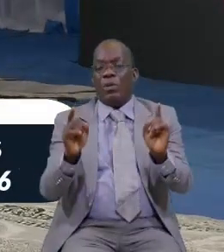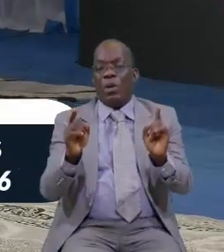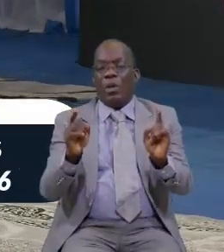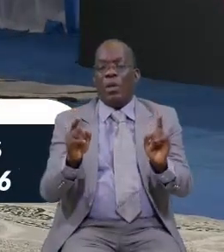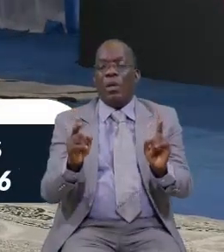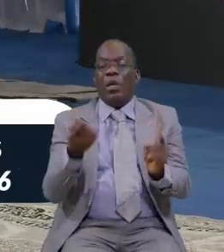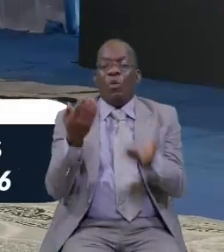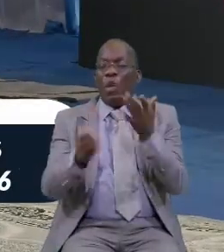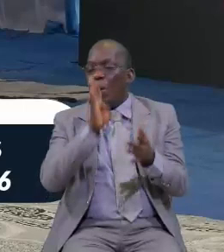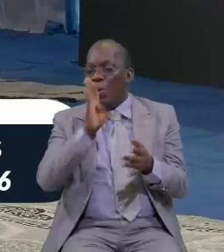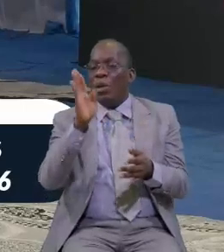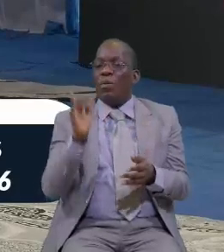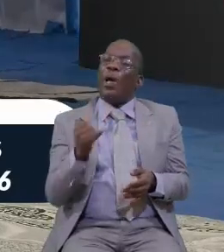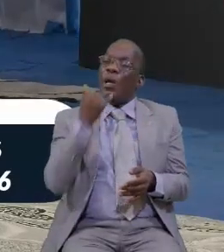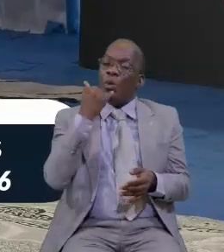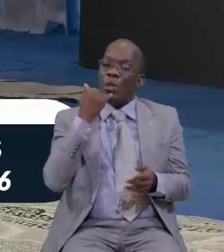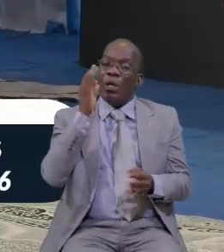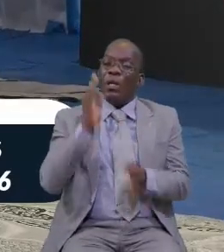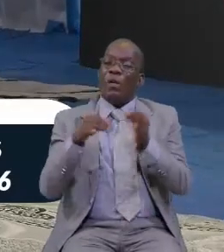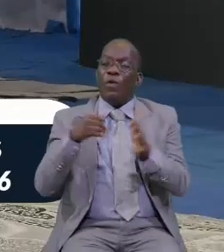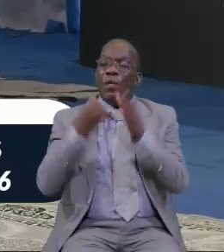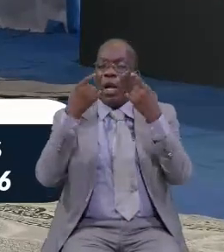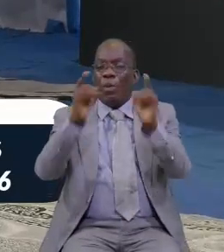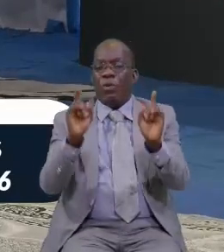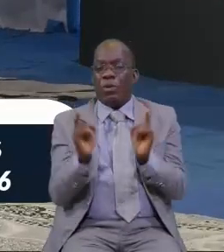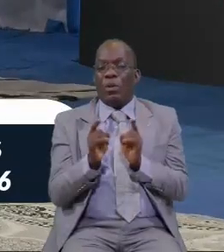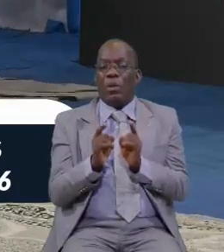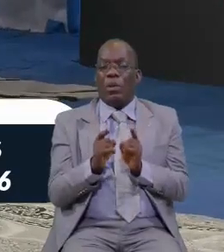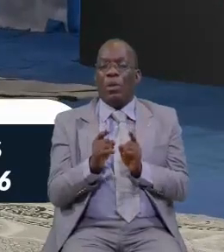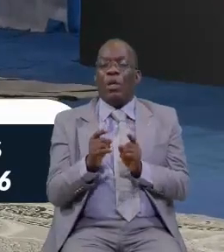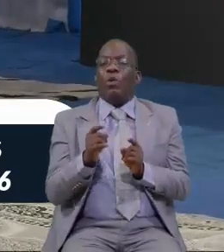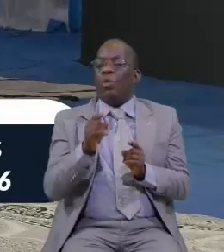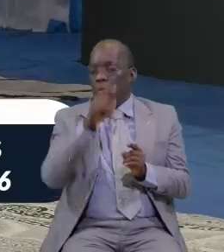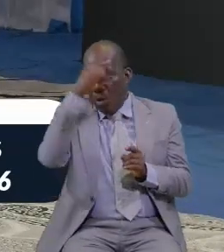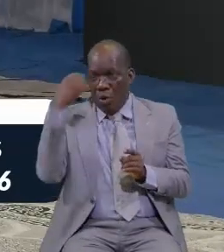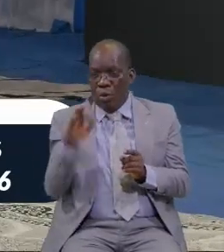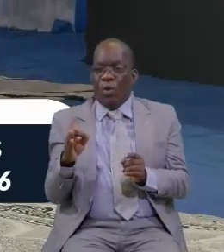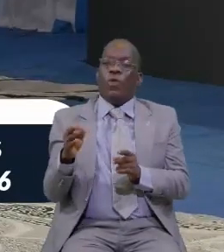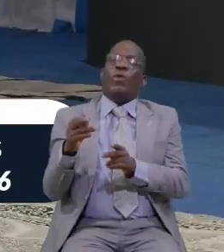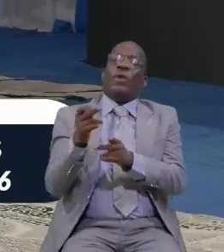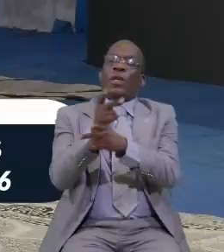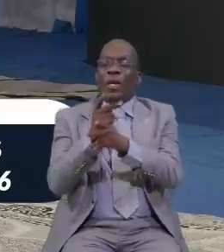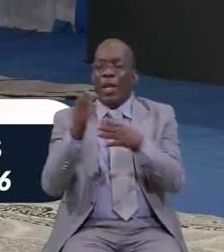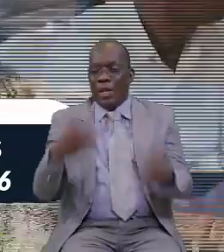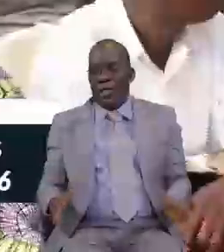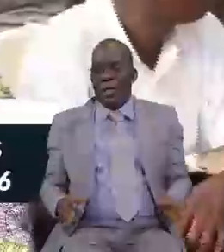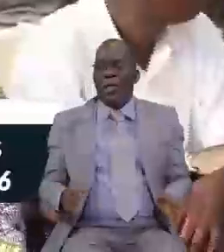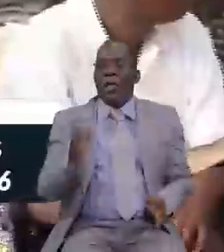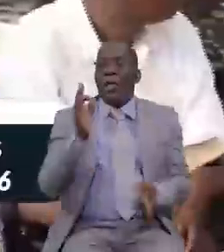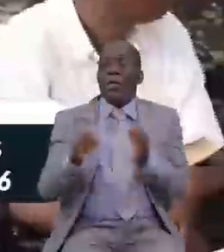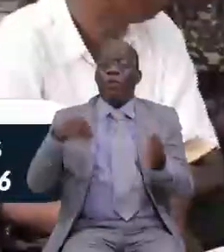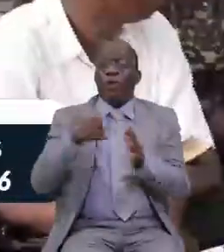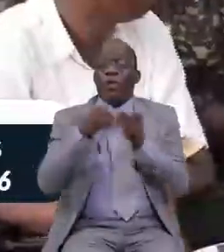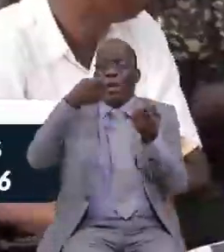accidentally, if it so happens, carelessly, if it happens, if any man sin,